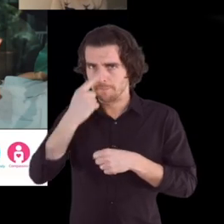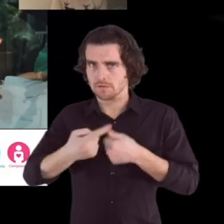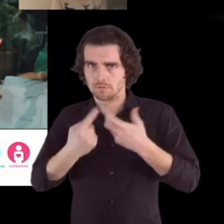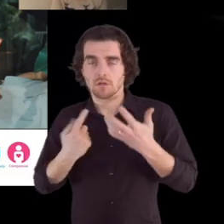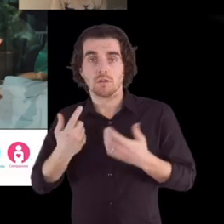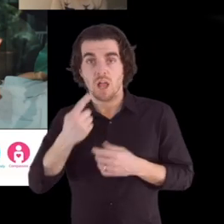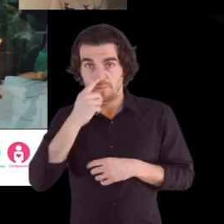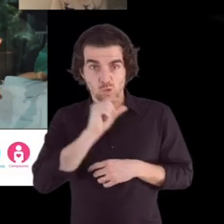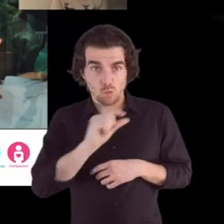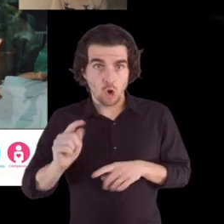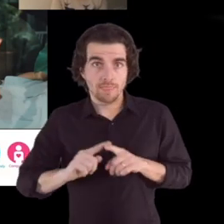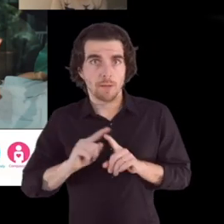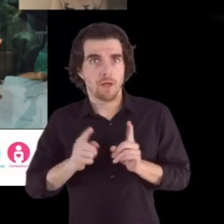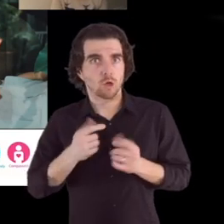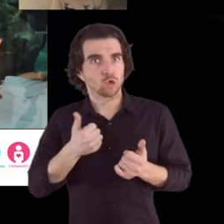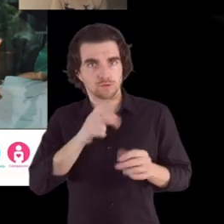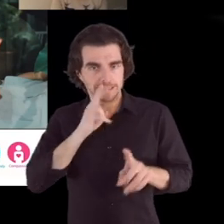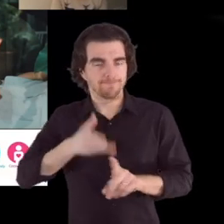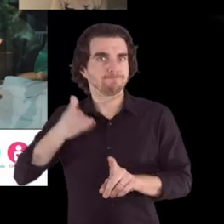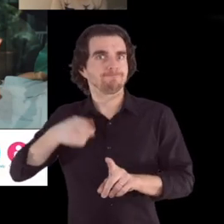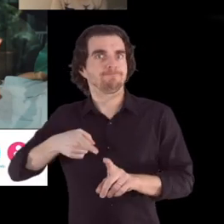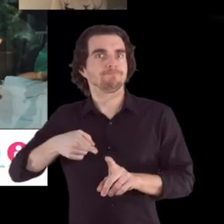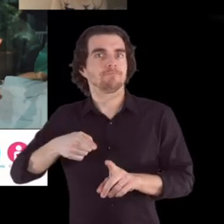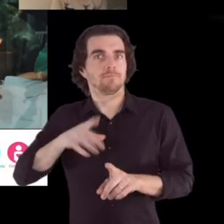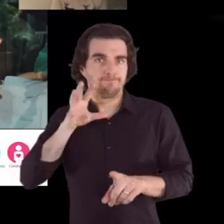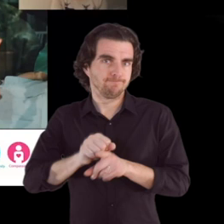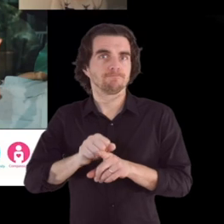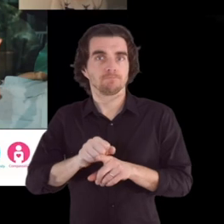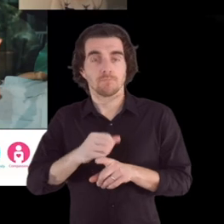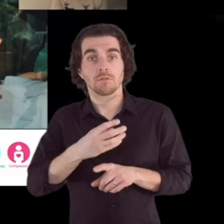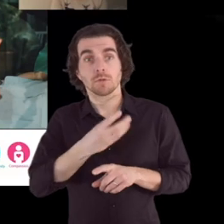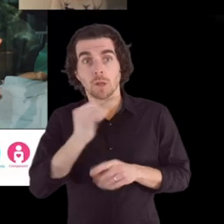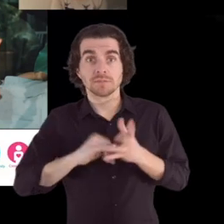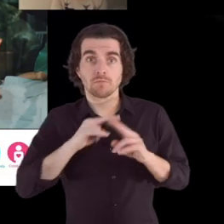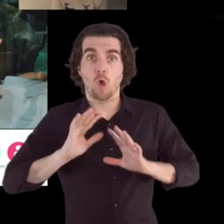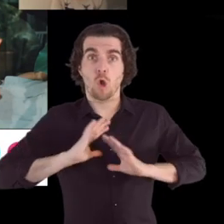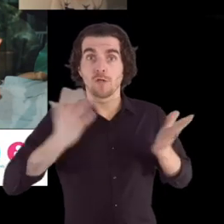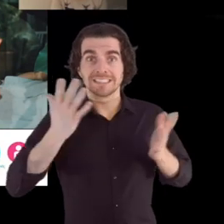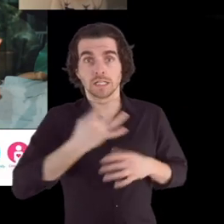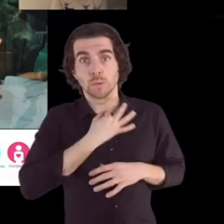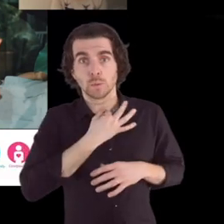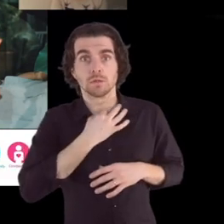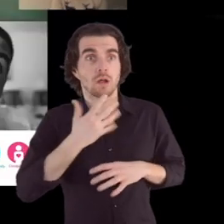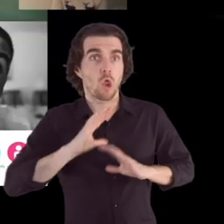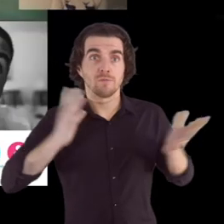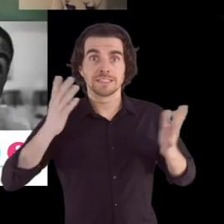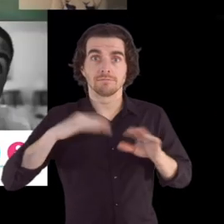smaller things start to trigger reactions, and those staff with pre-existing vulnerabilities are at a higher risk of